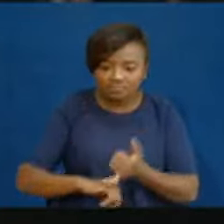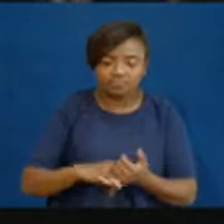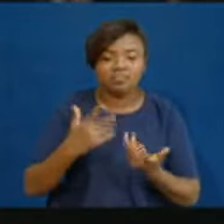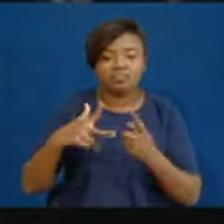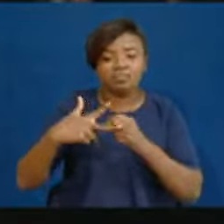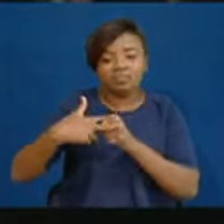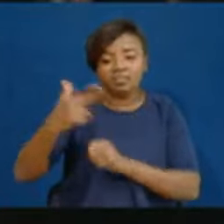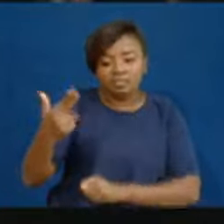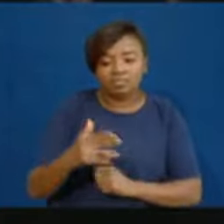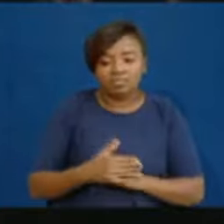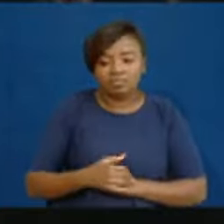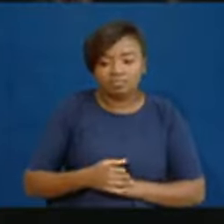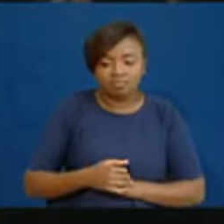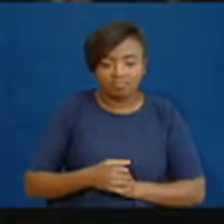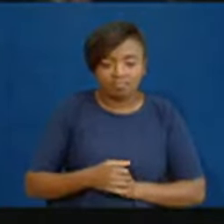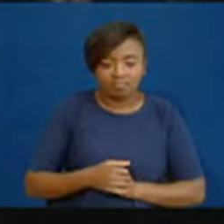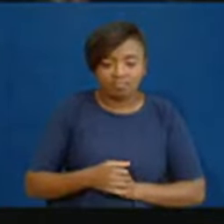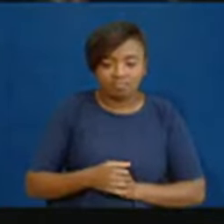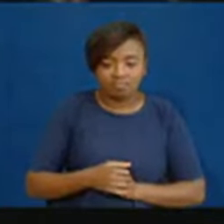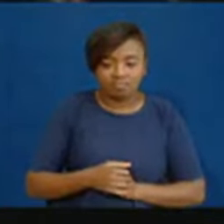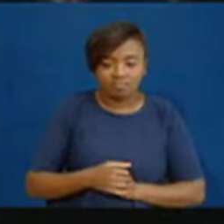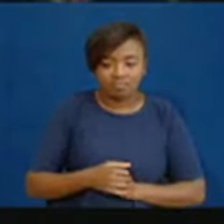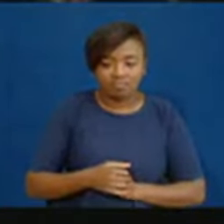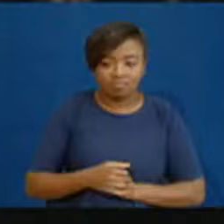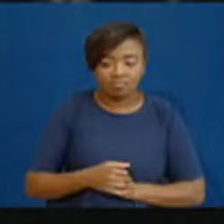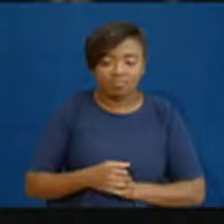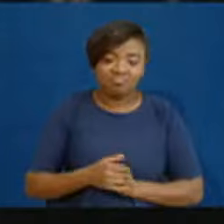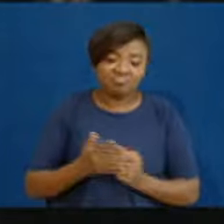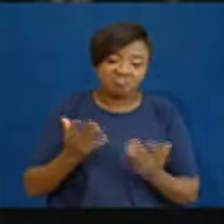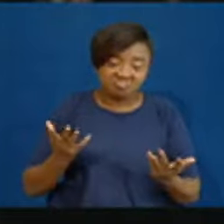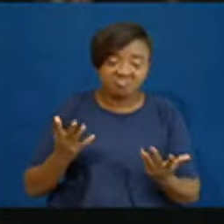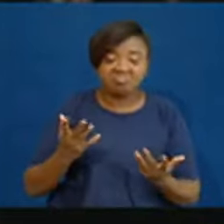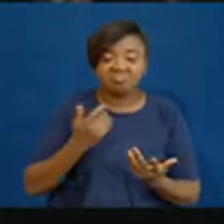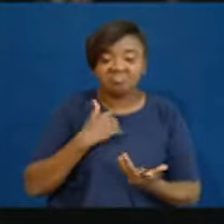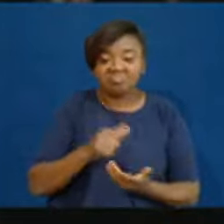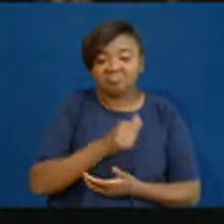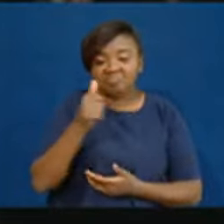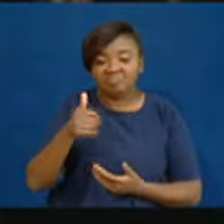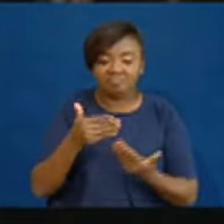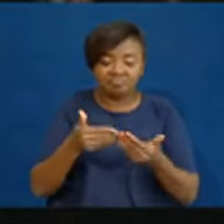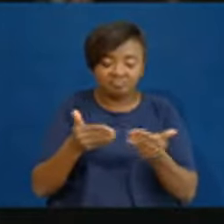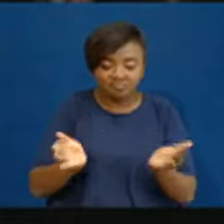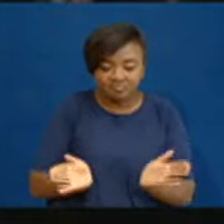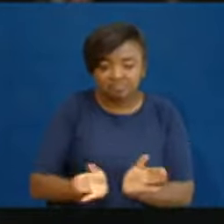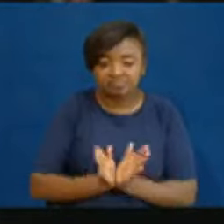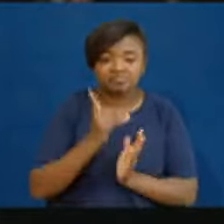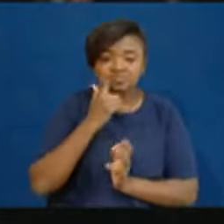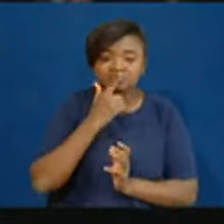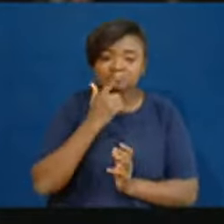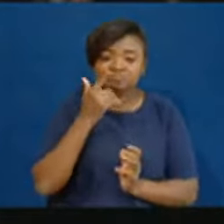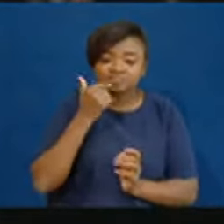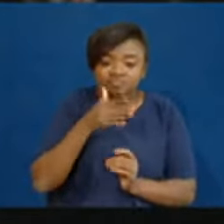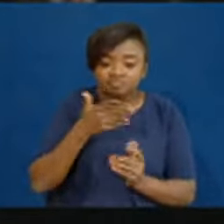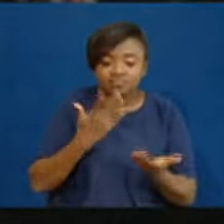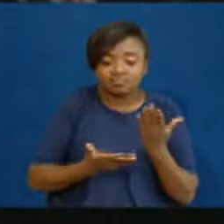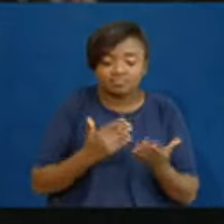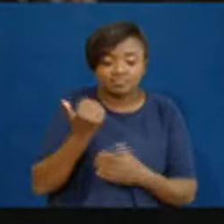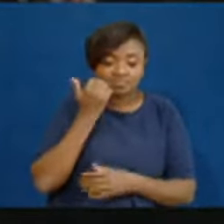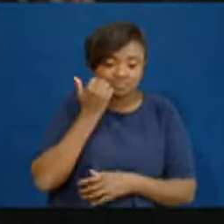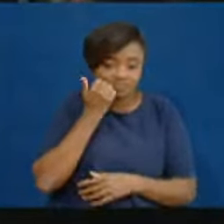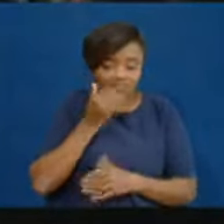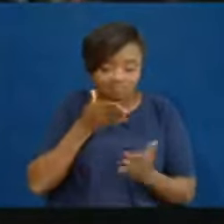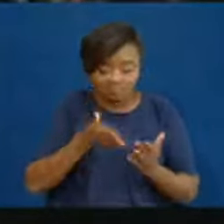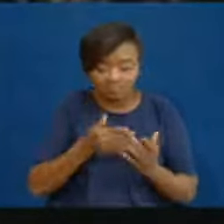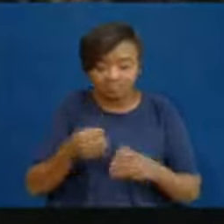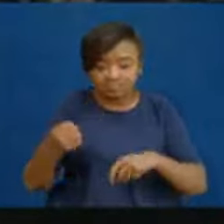for those who sometimes their families that are suffering like terminal illnesses like cancer, where at